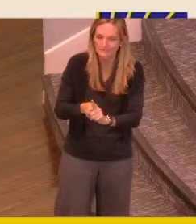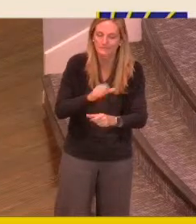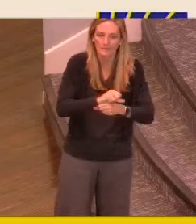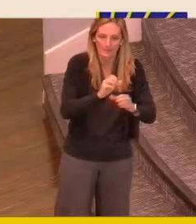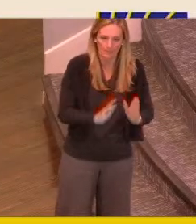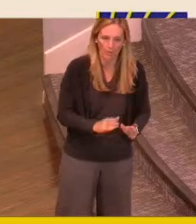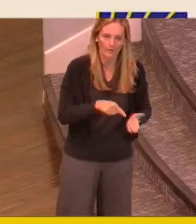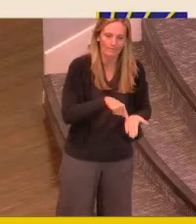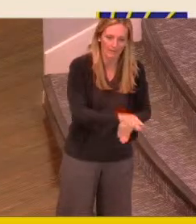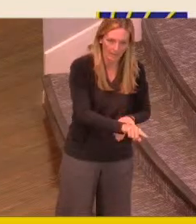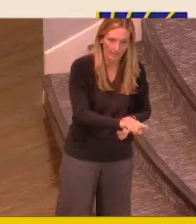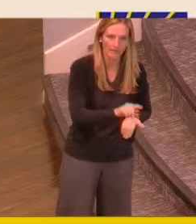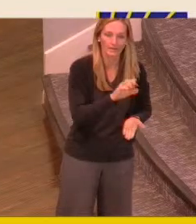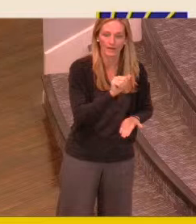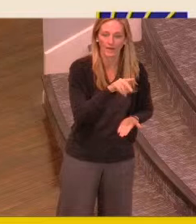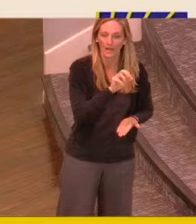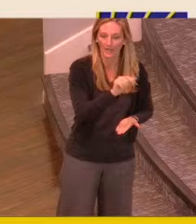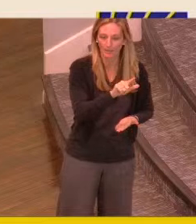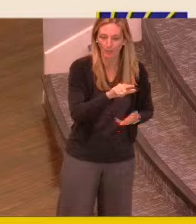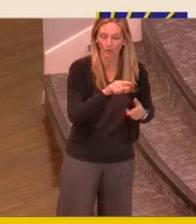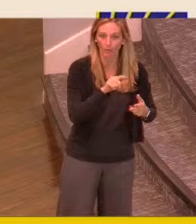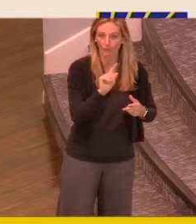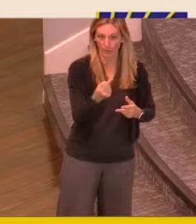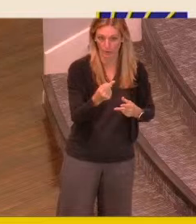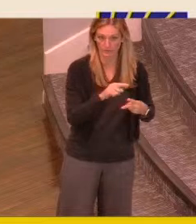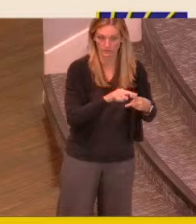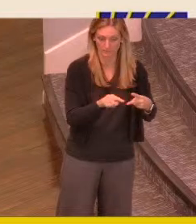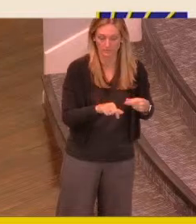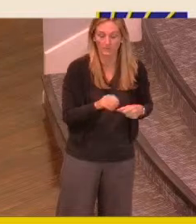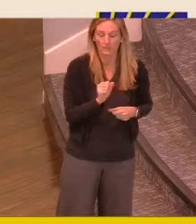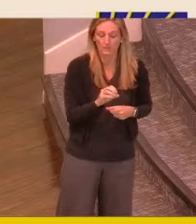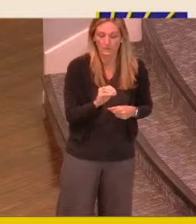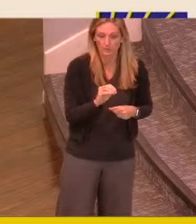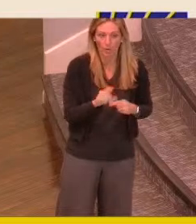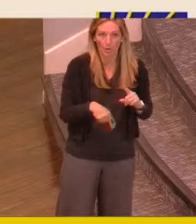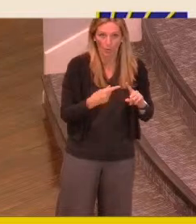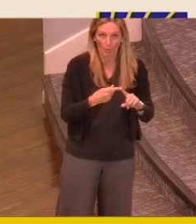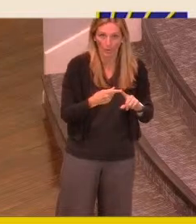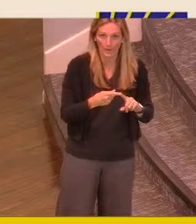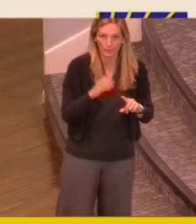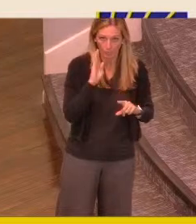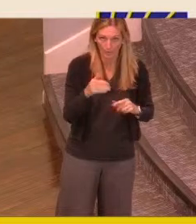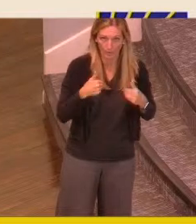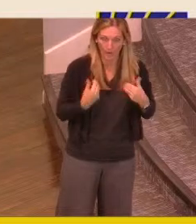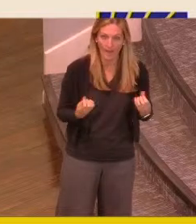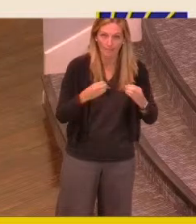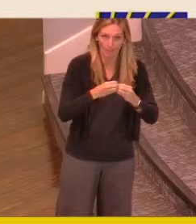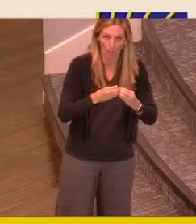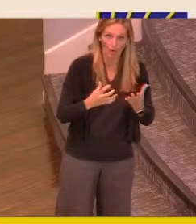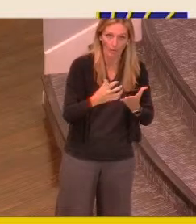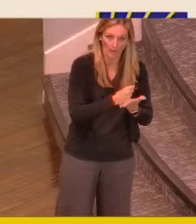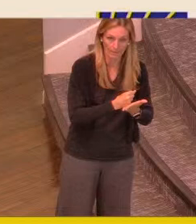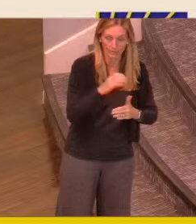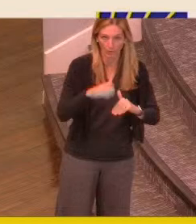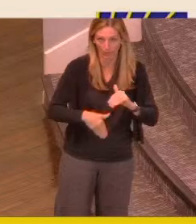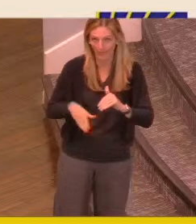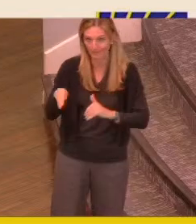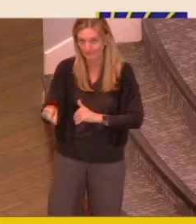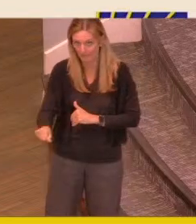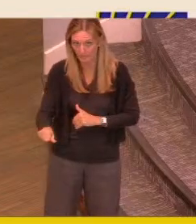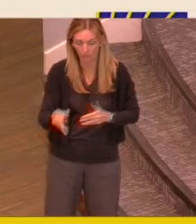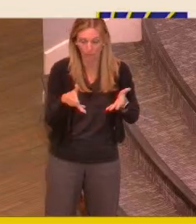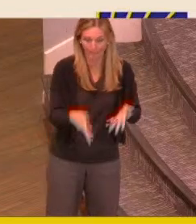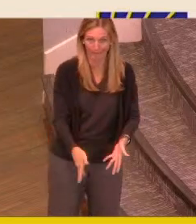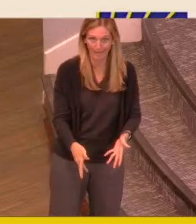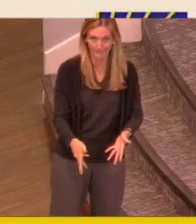1st. Once that's done, you can see that there's going to be more revenue than there are expenditures. The